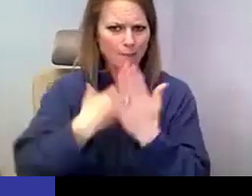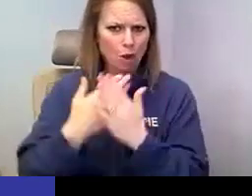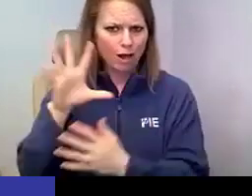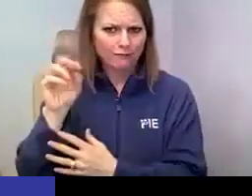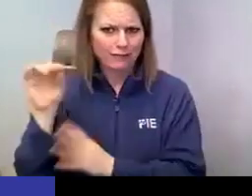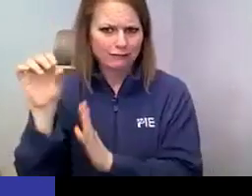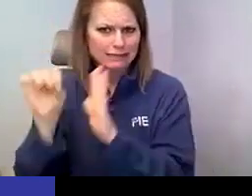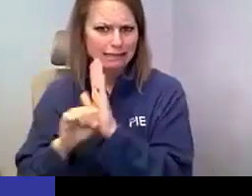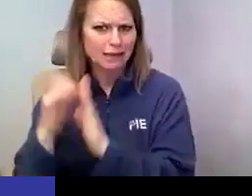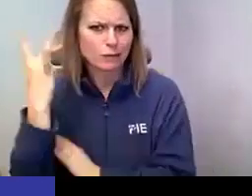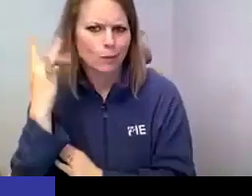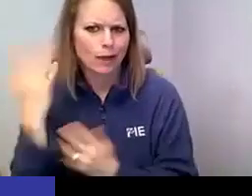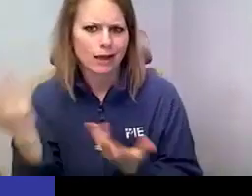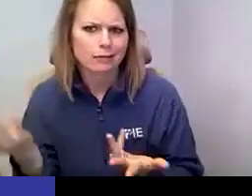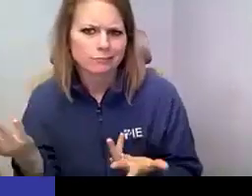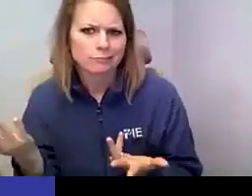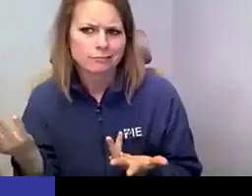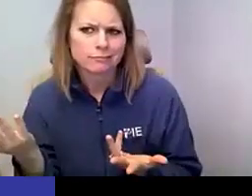they